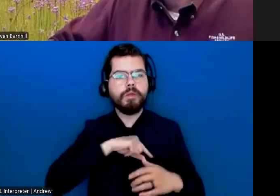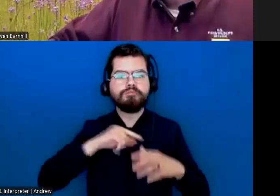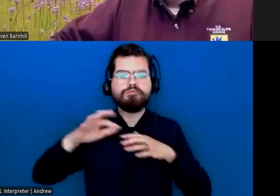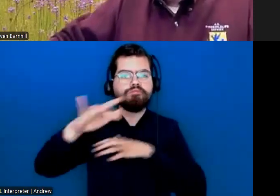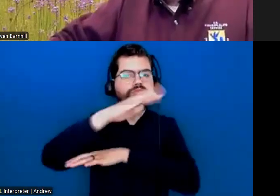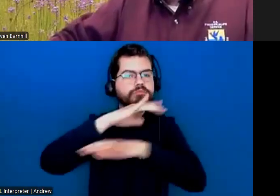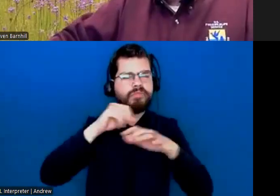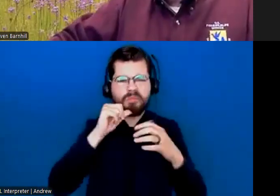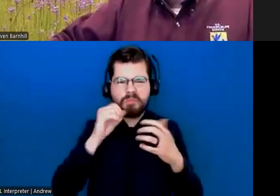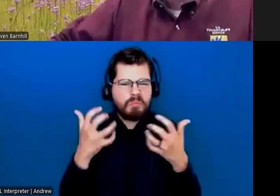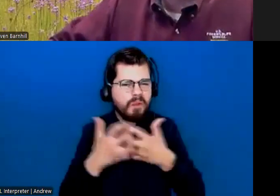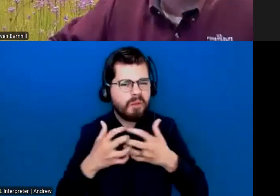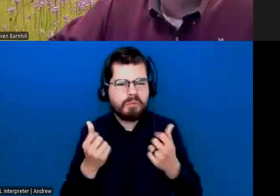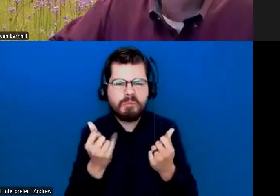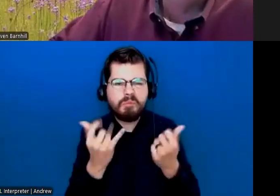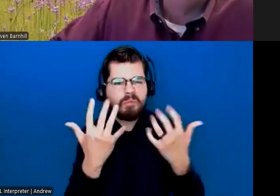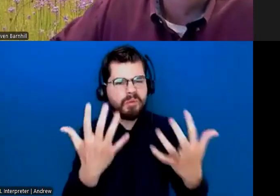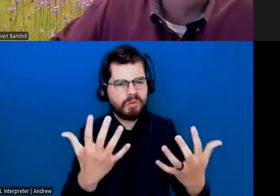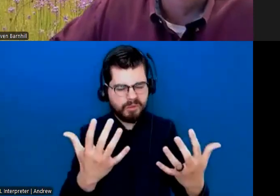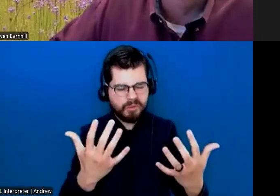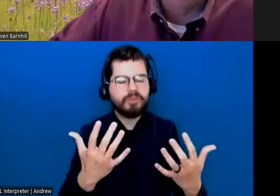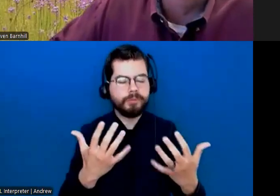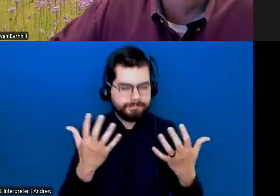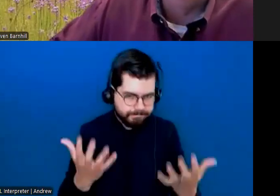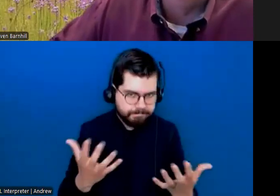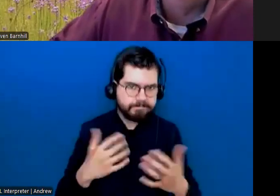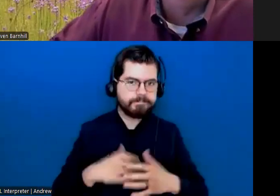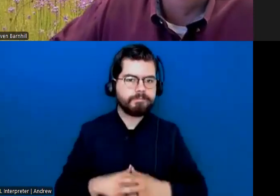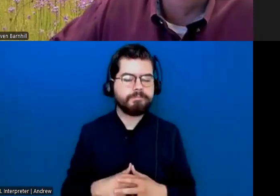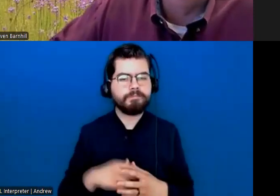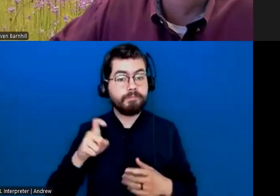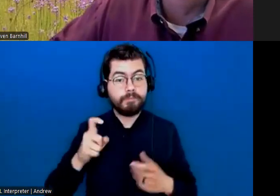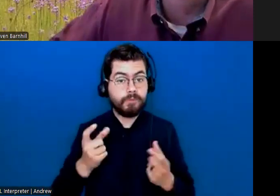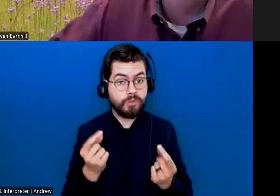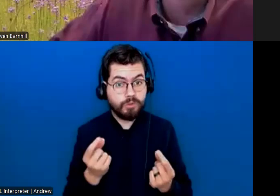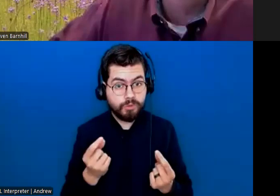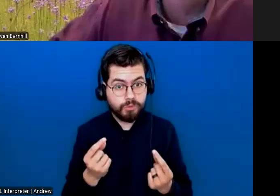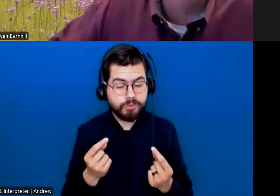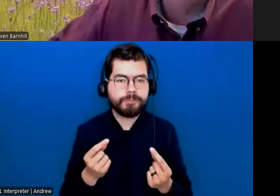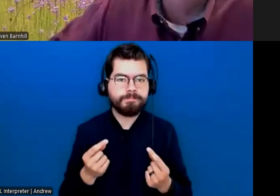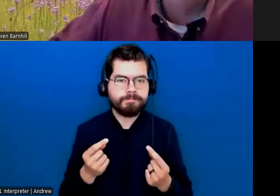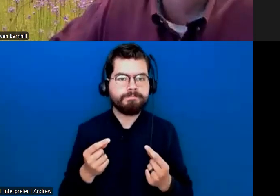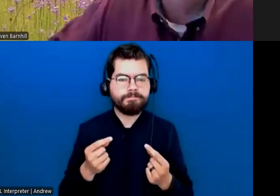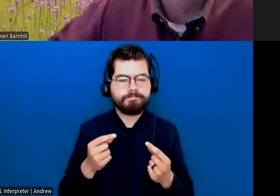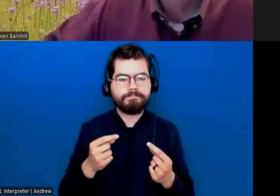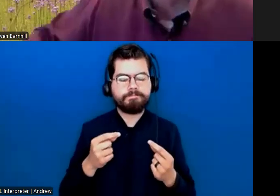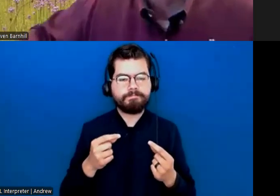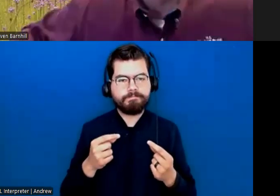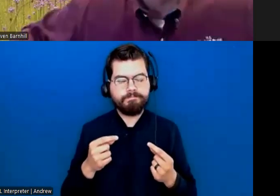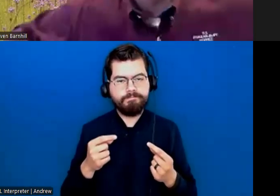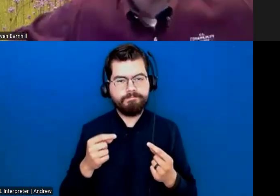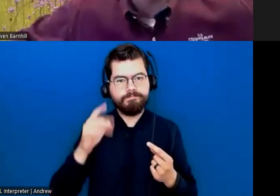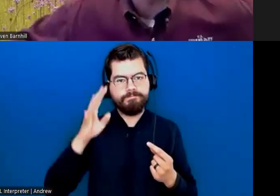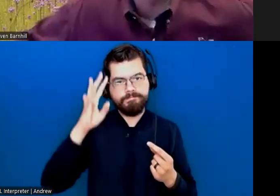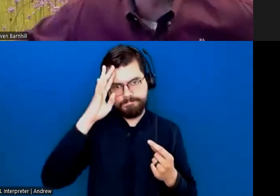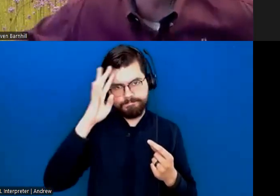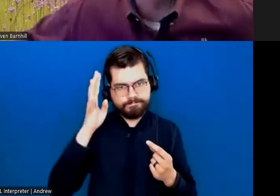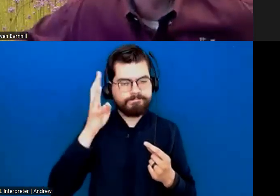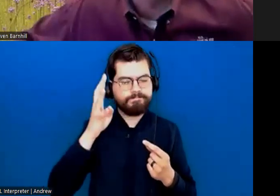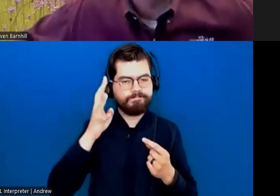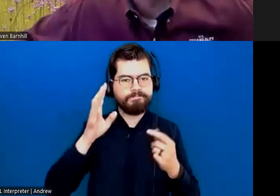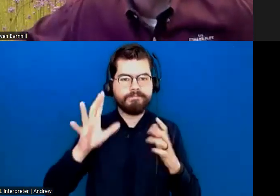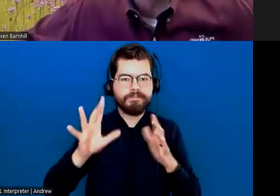it puts us in a place of having to then kind of artificially select for